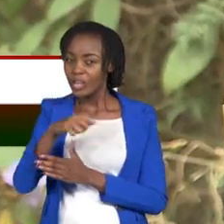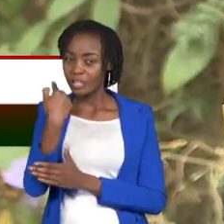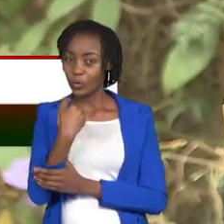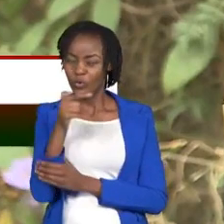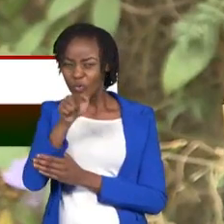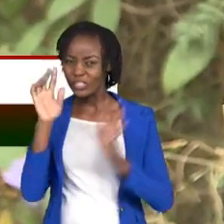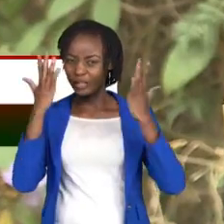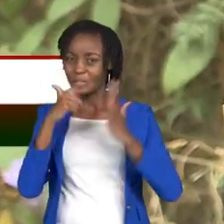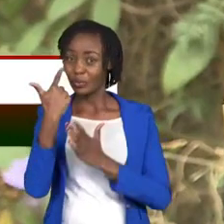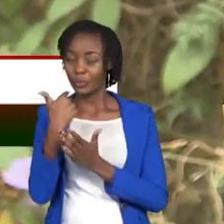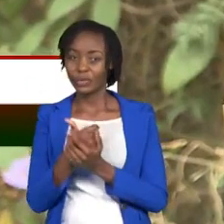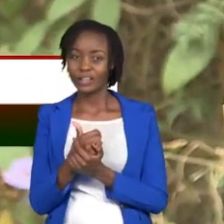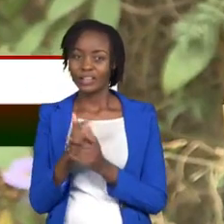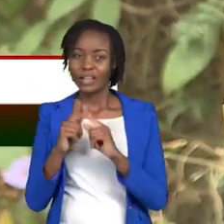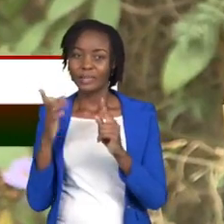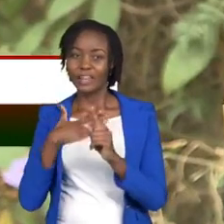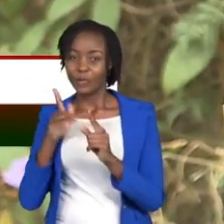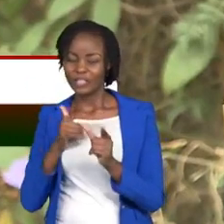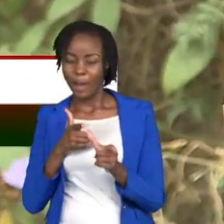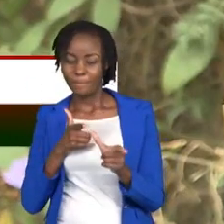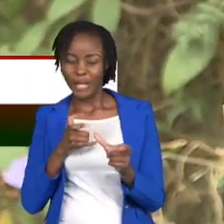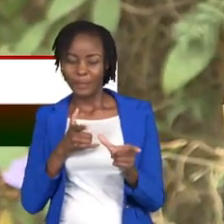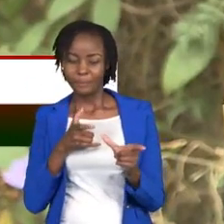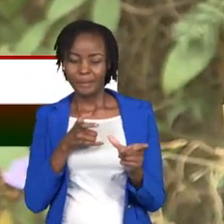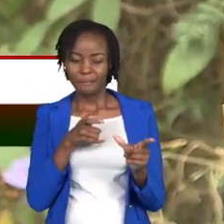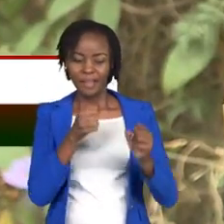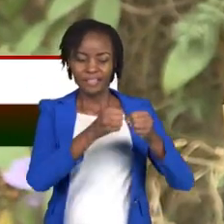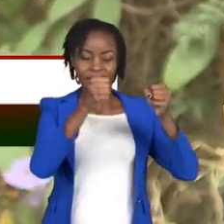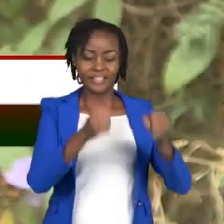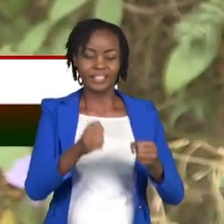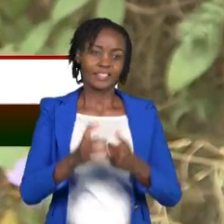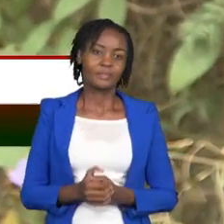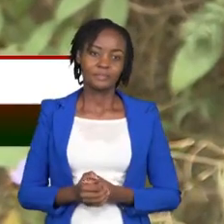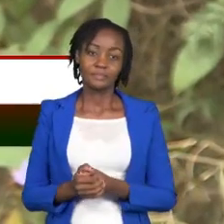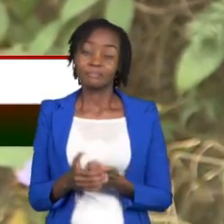we are out attacking the system. We are out